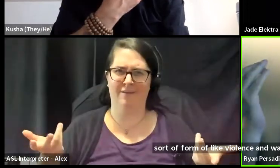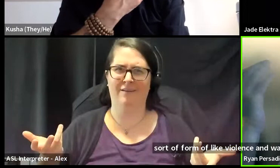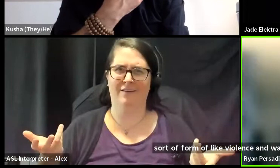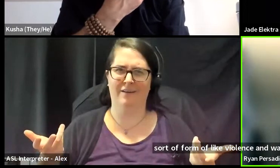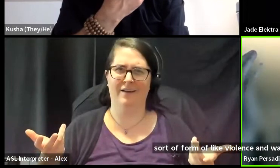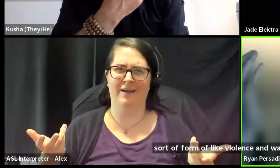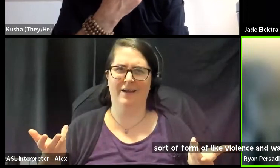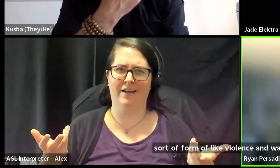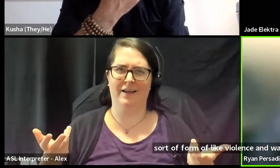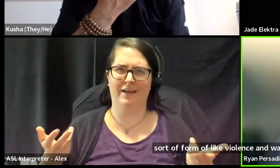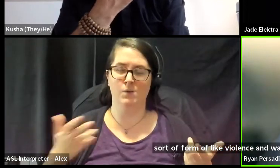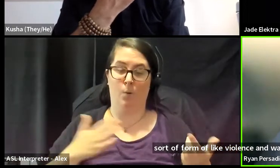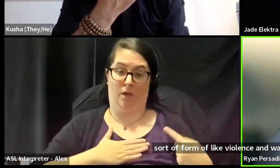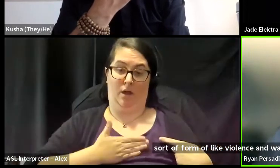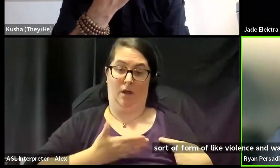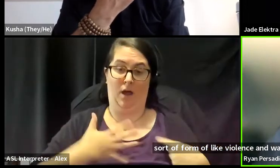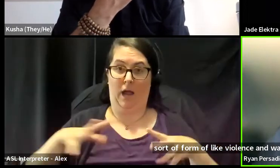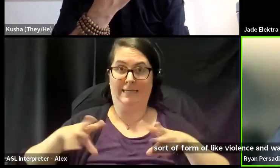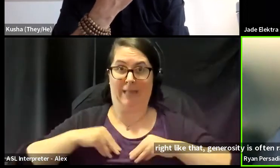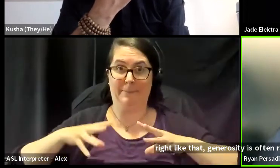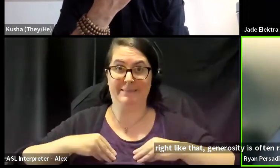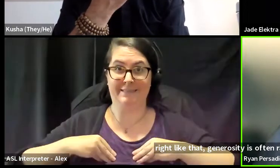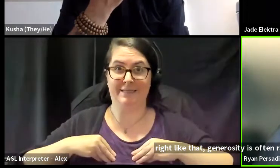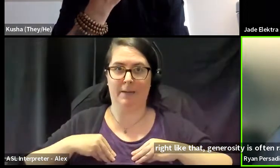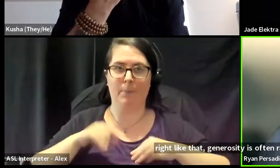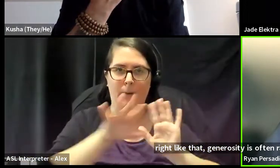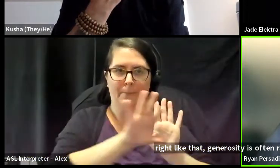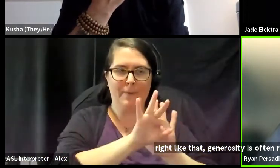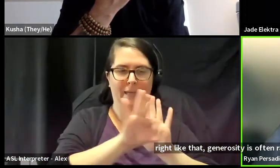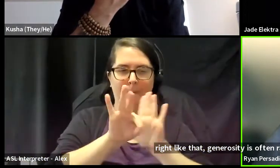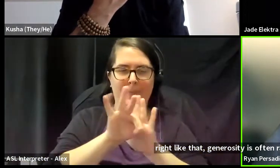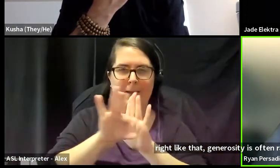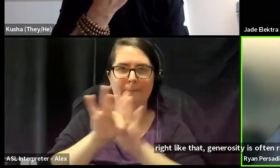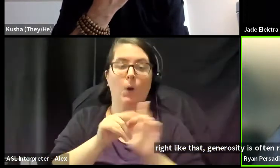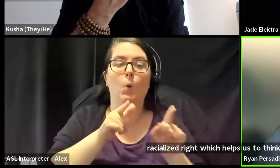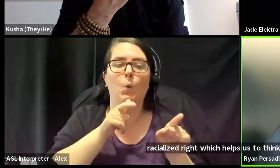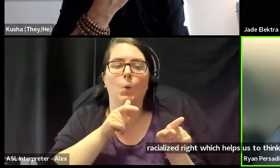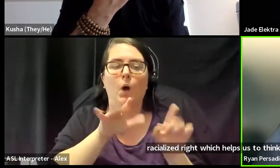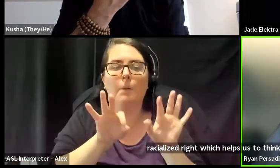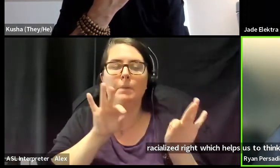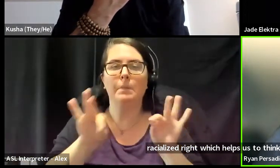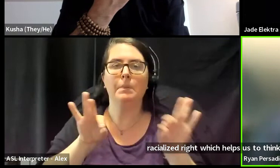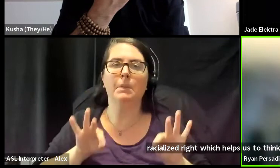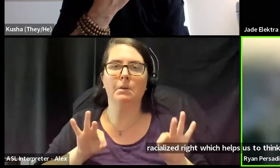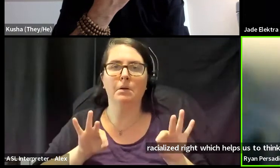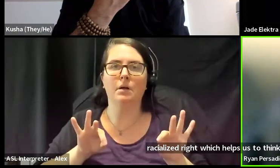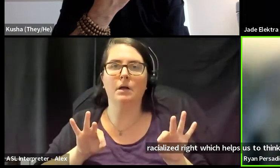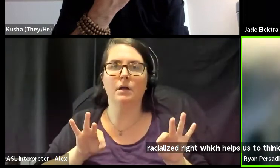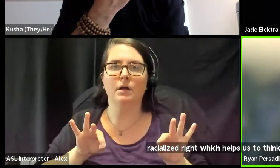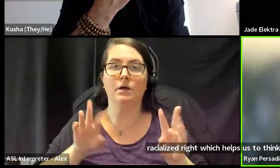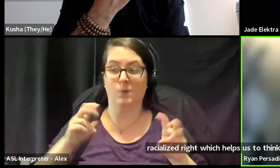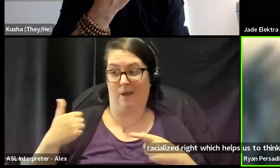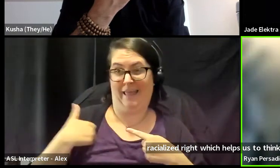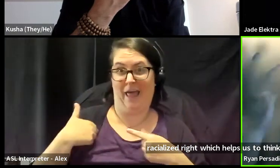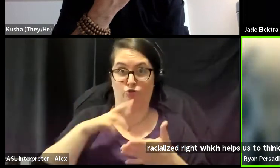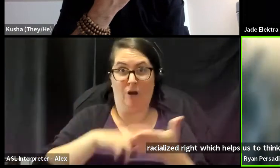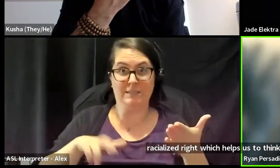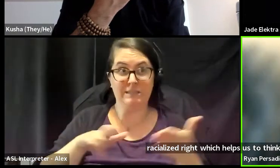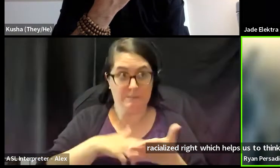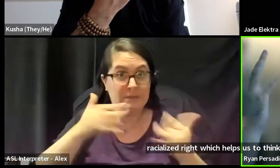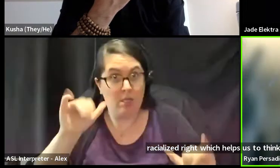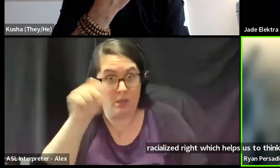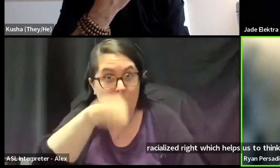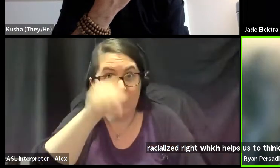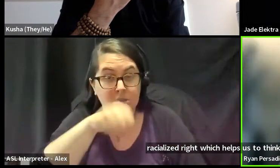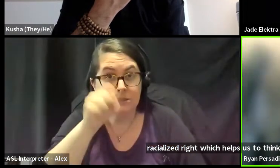selective and very racialized, right? Which helps us to think about how, Canadian racism kind of lives in this like everyday vernacular. Like that's what